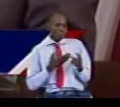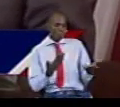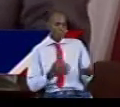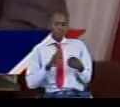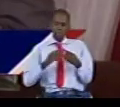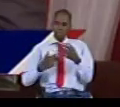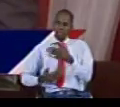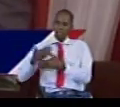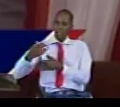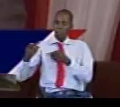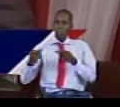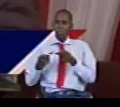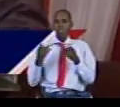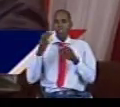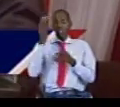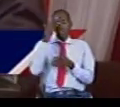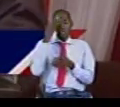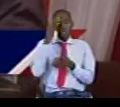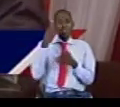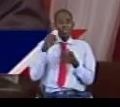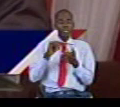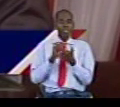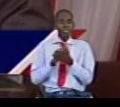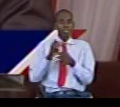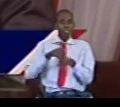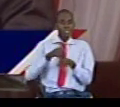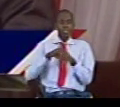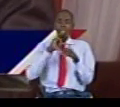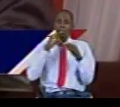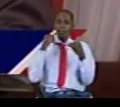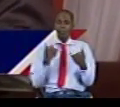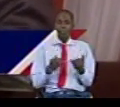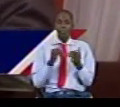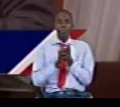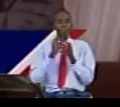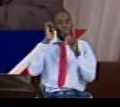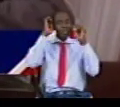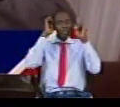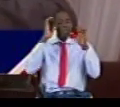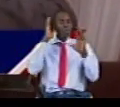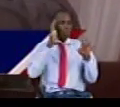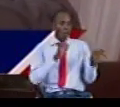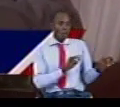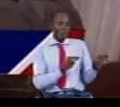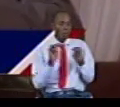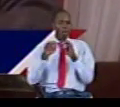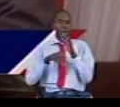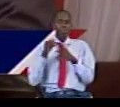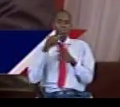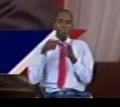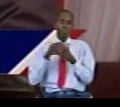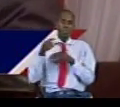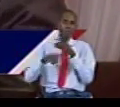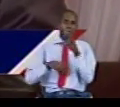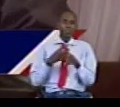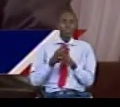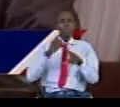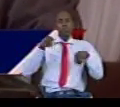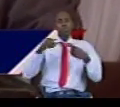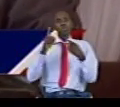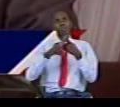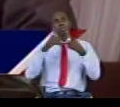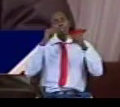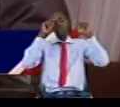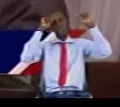knew that his hour had come, that he would depart out of this world and then go unto the Father. Having loved